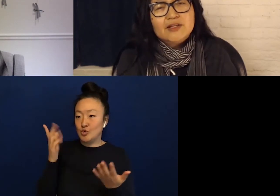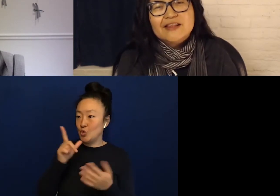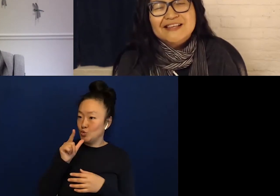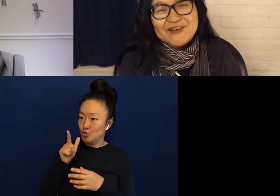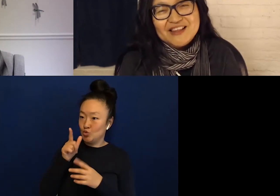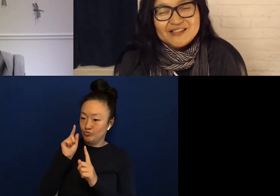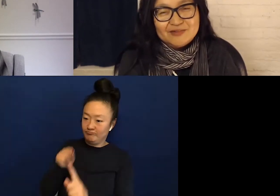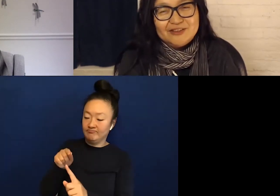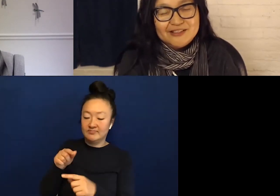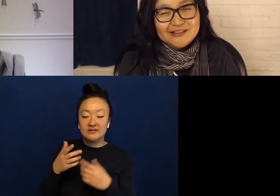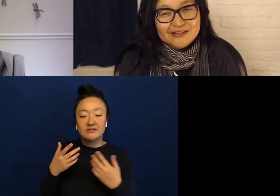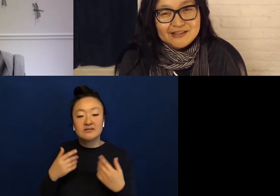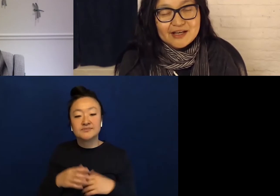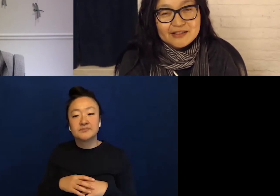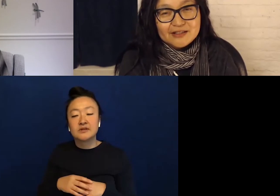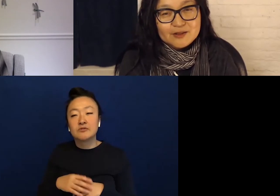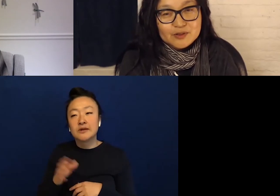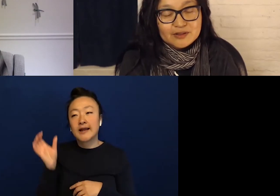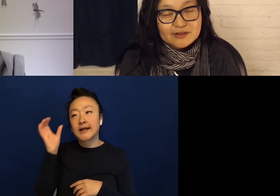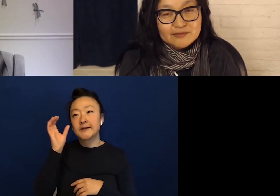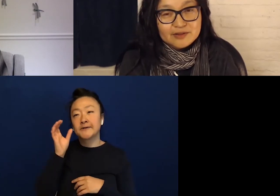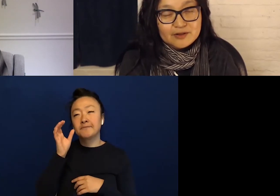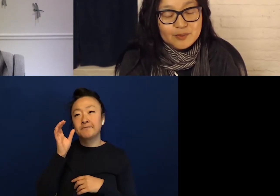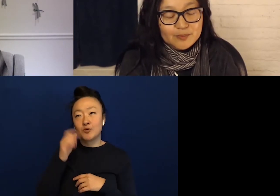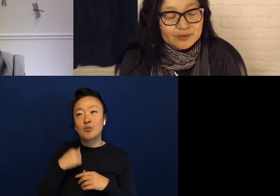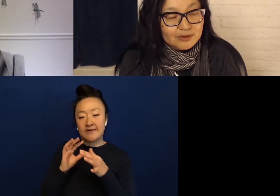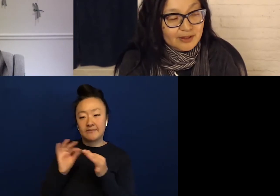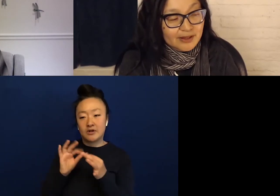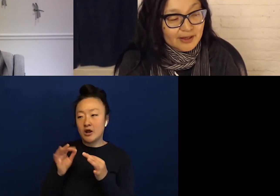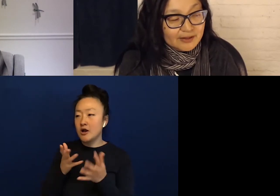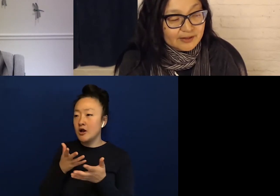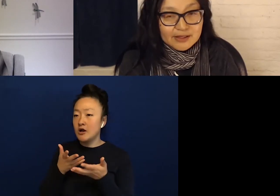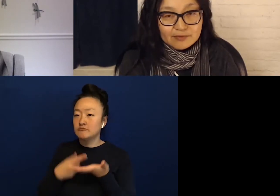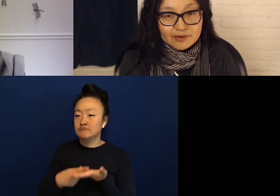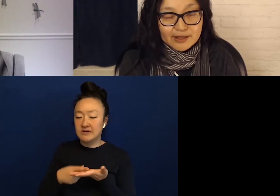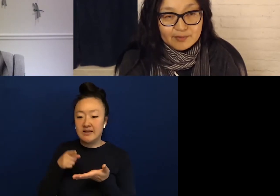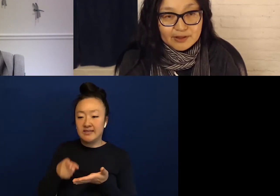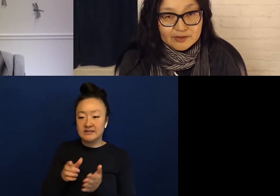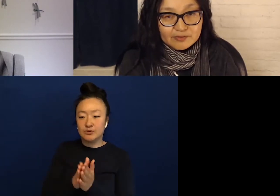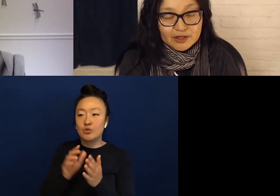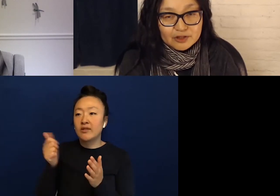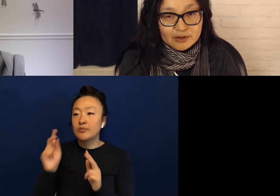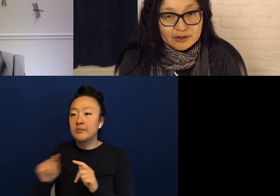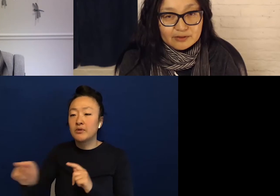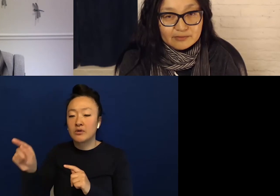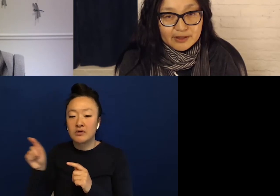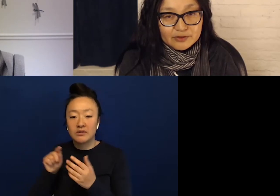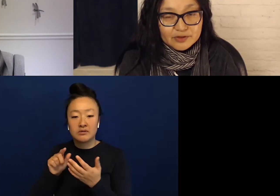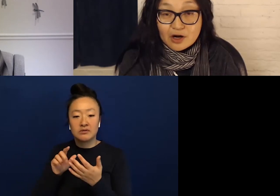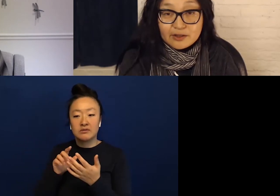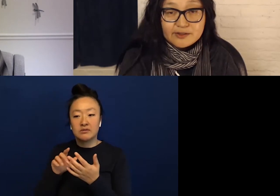I think one of the funny things I've learned in talking to this book with other people is discovering how many sort of Asian